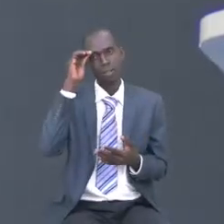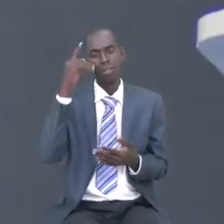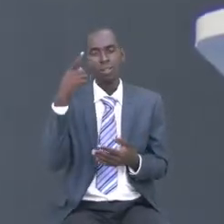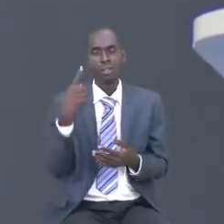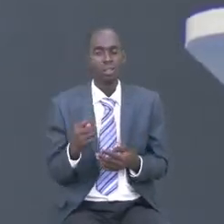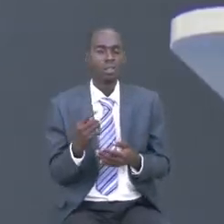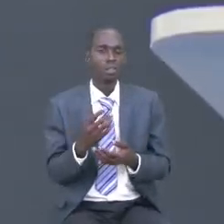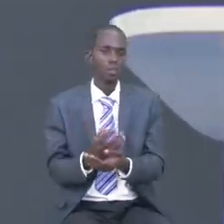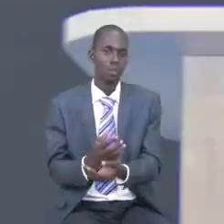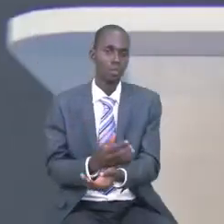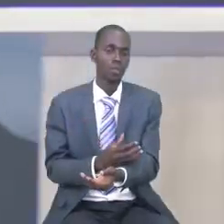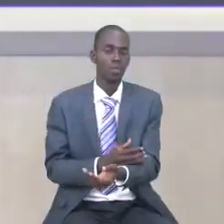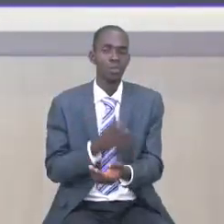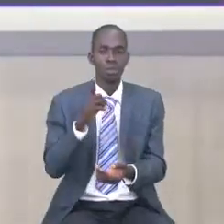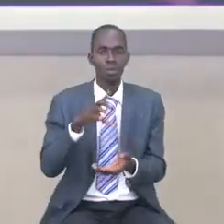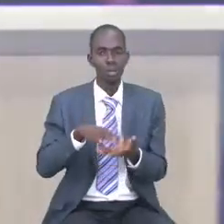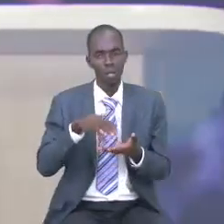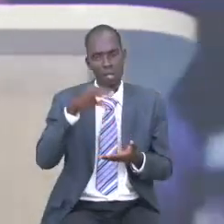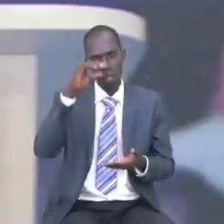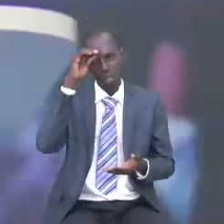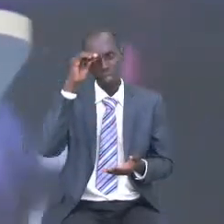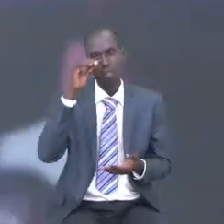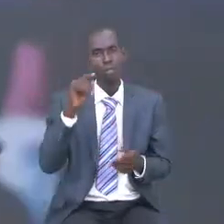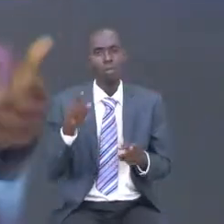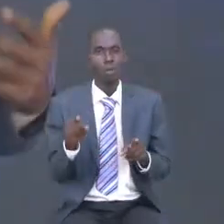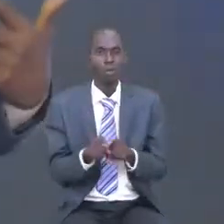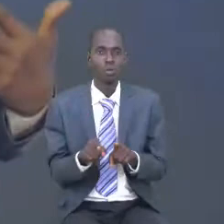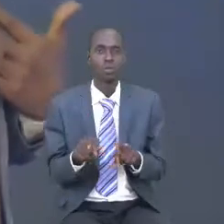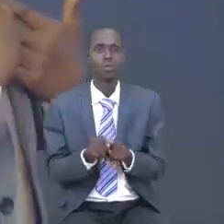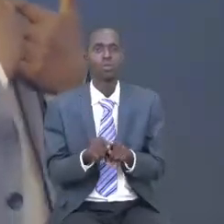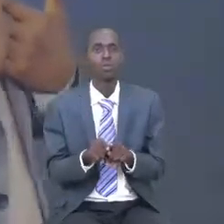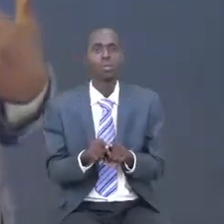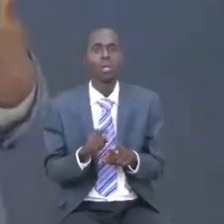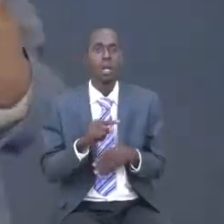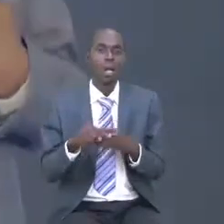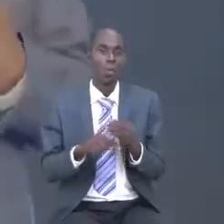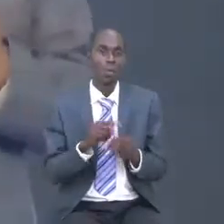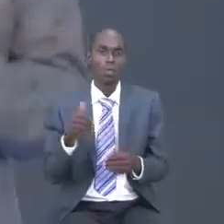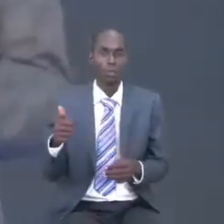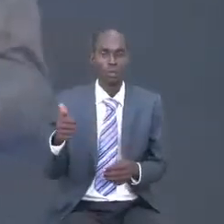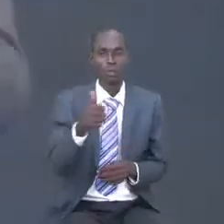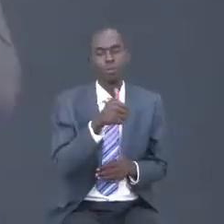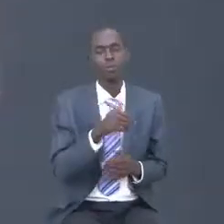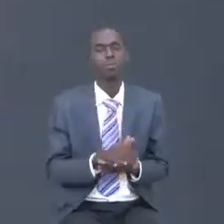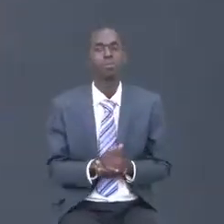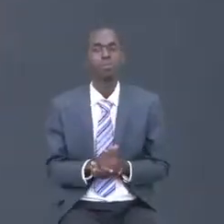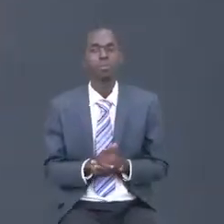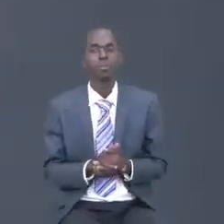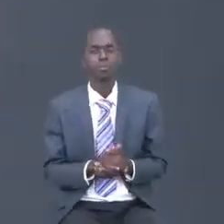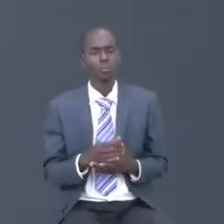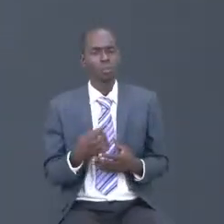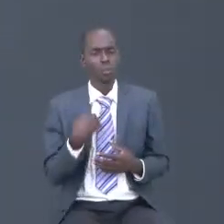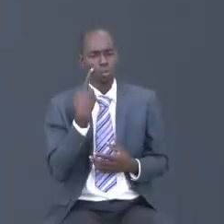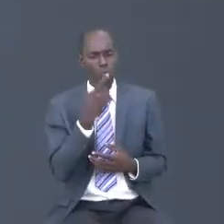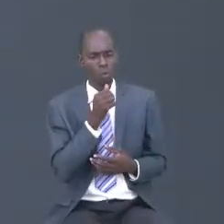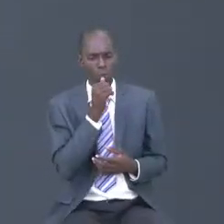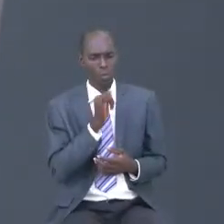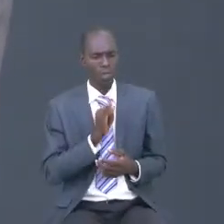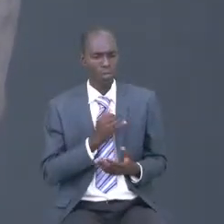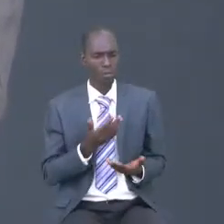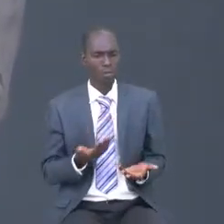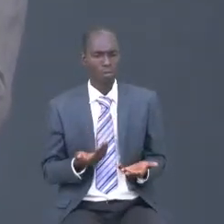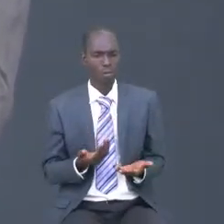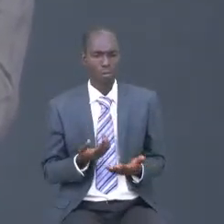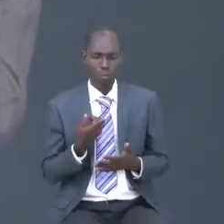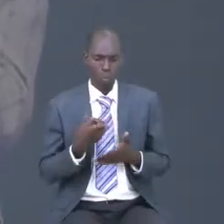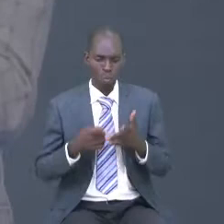subjects. You learn also about yourself. Who am I? What can I